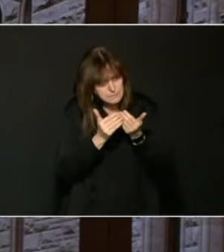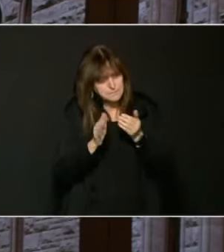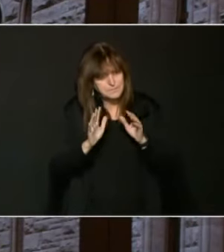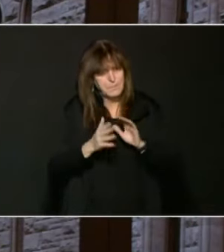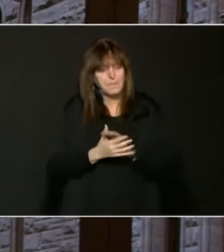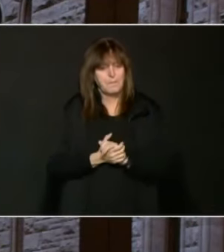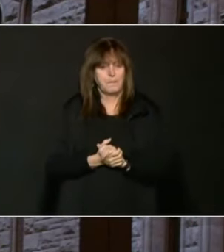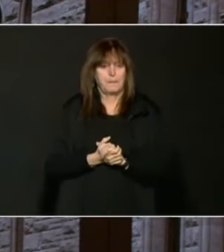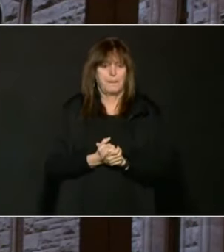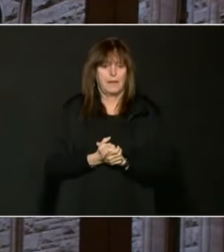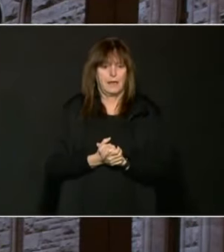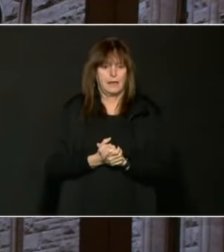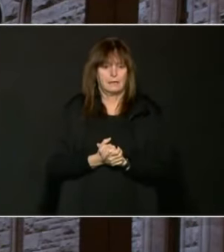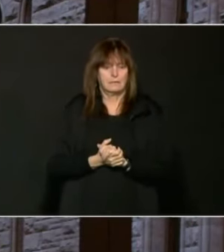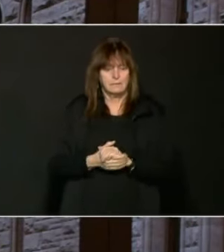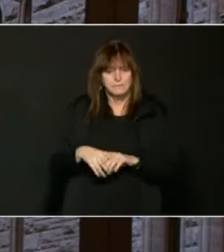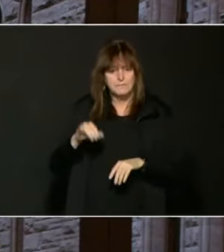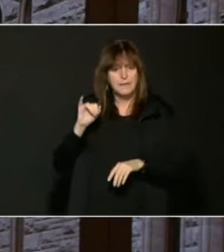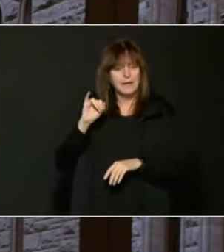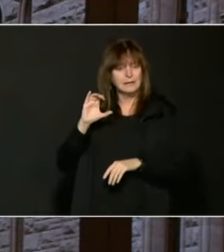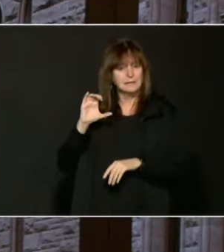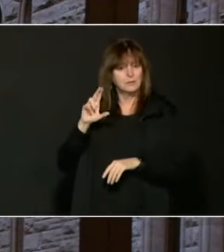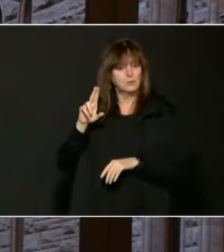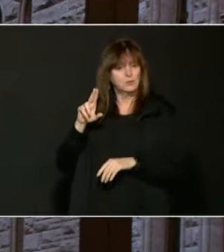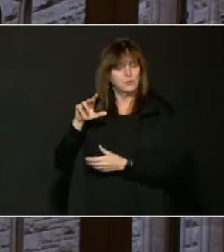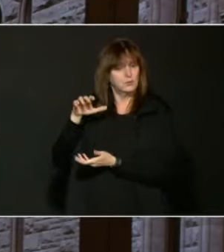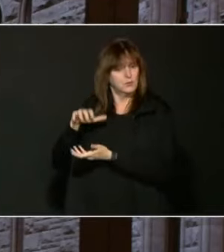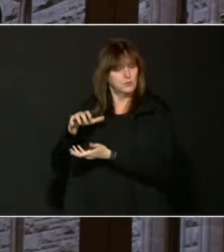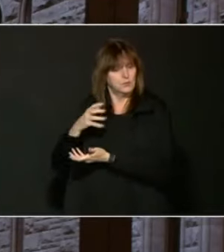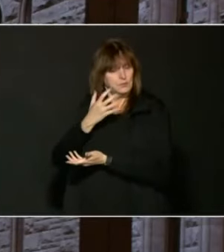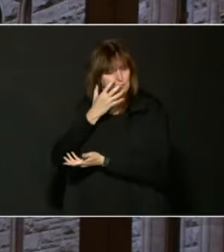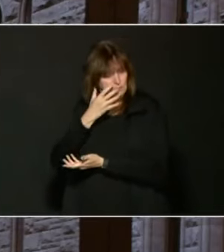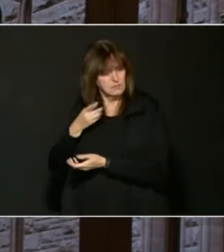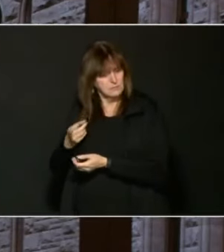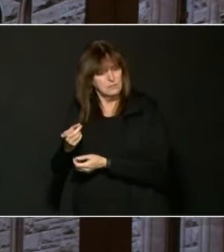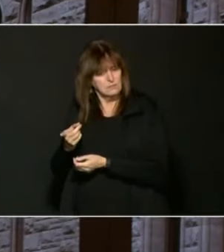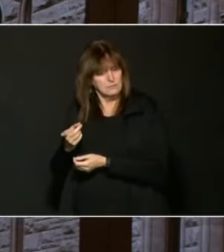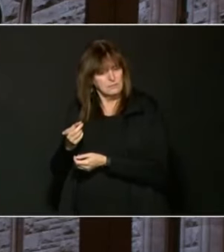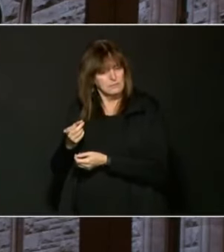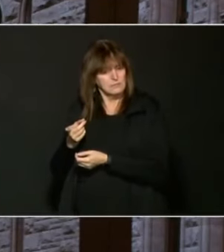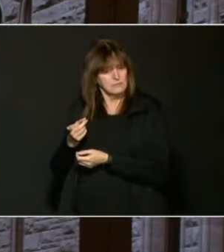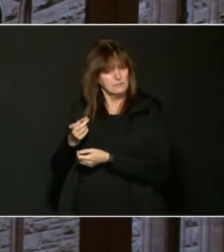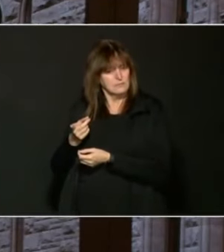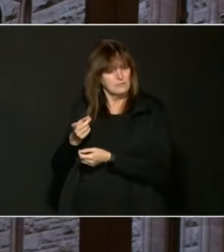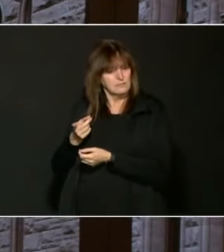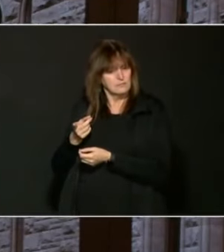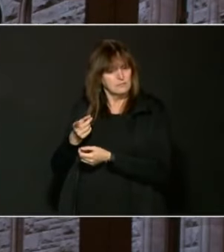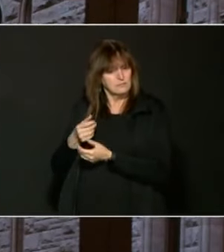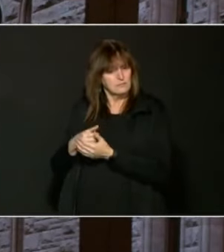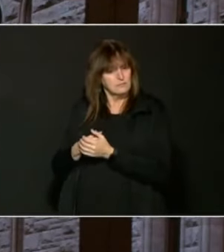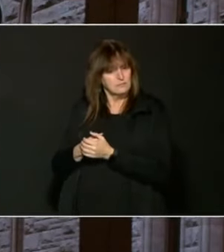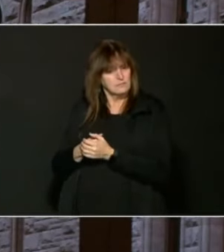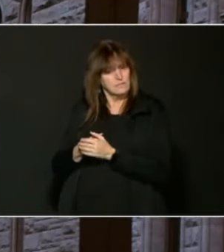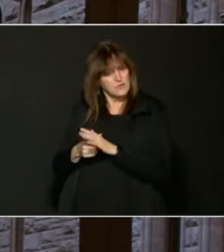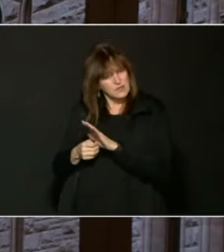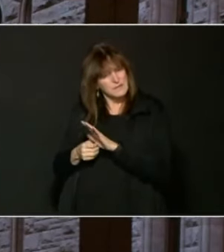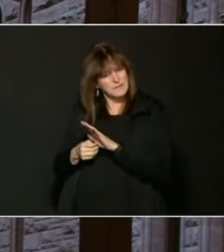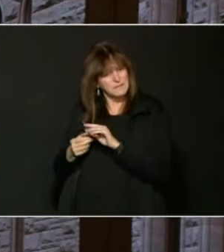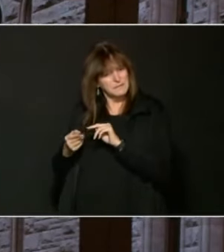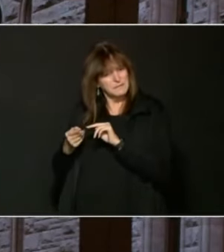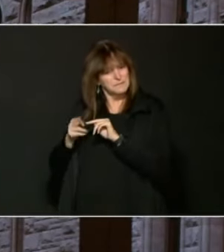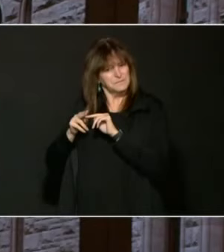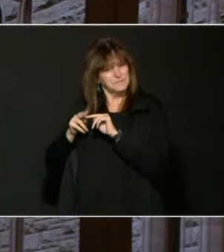hospitalizations, the intensive care use is also fluctuating, and it is increased up to